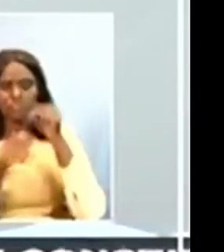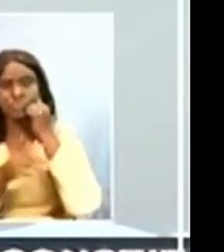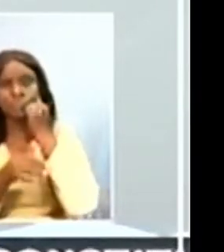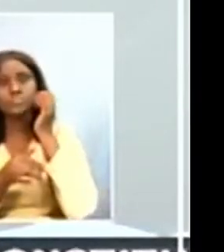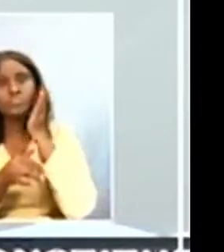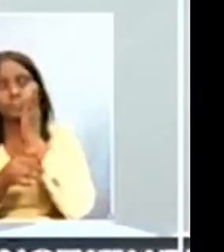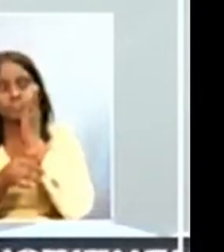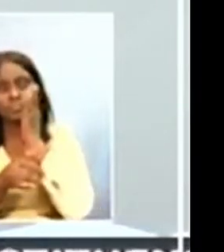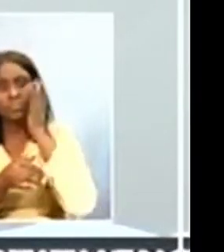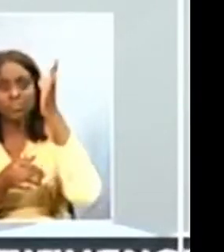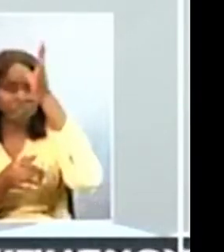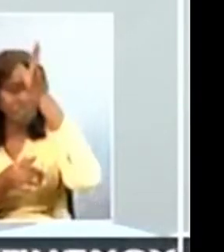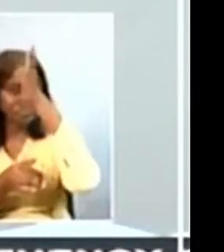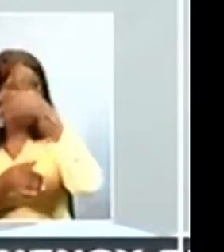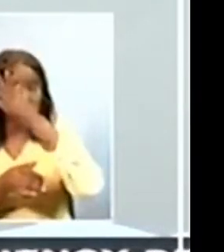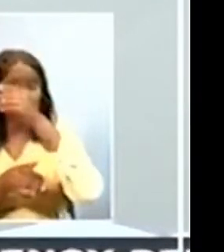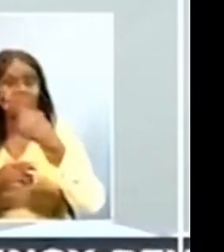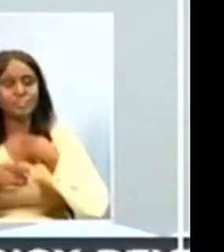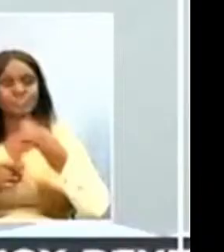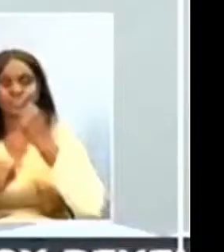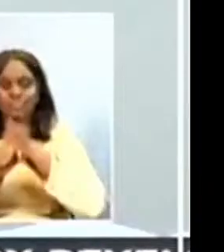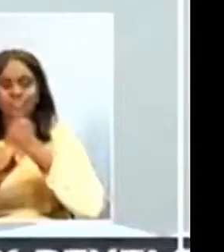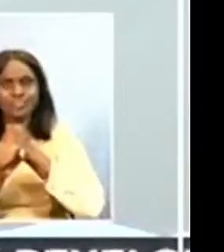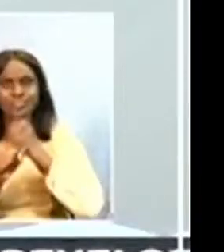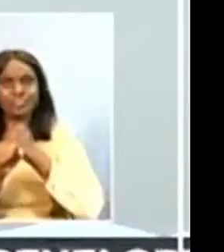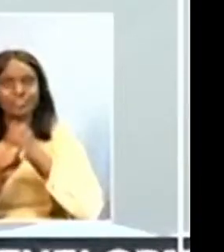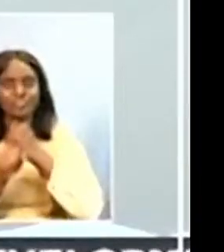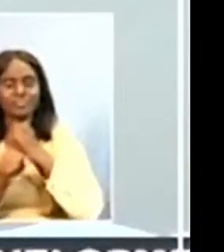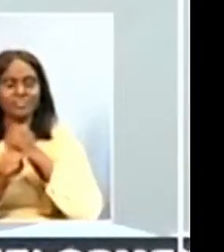say, Daddy, where have you gone? I've gone to work.